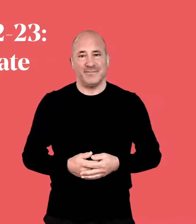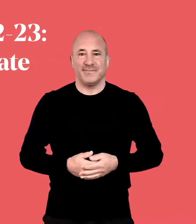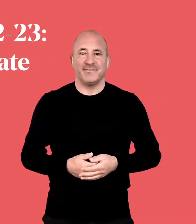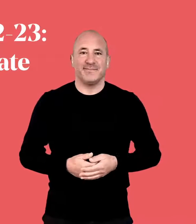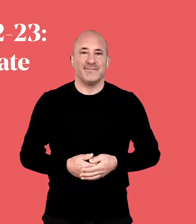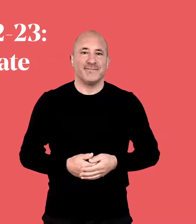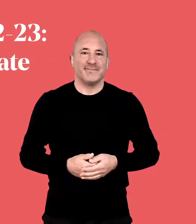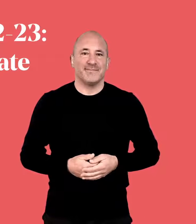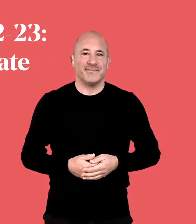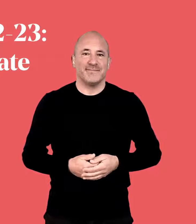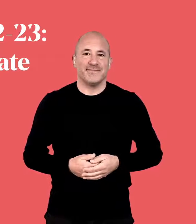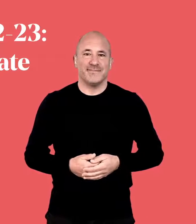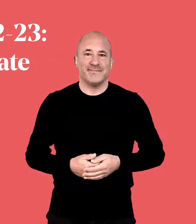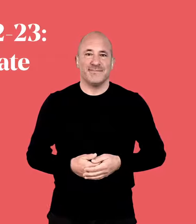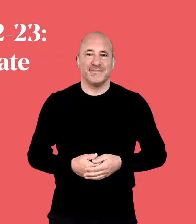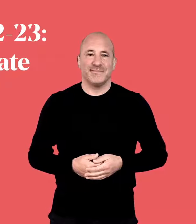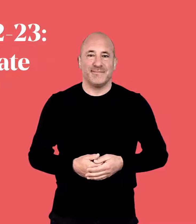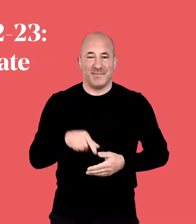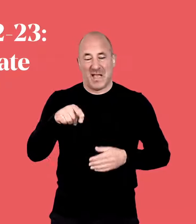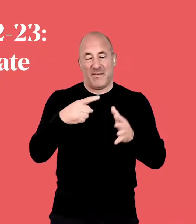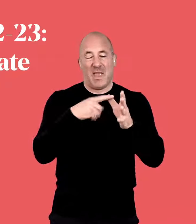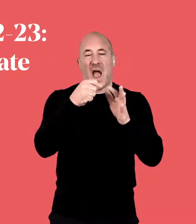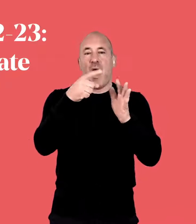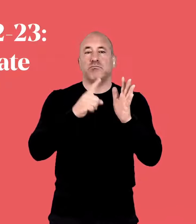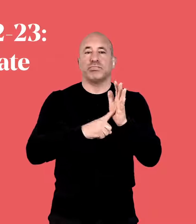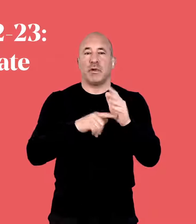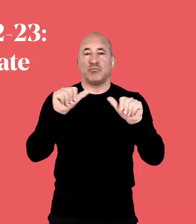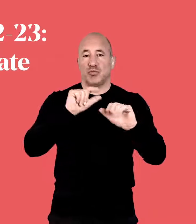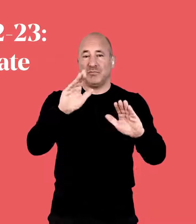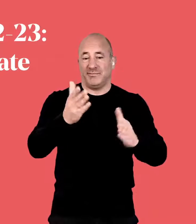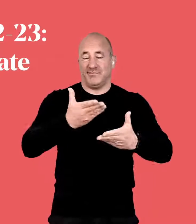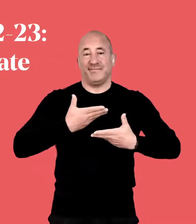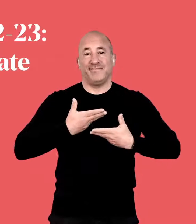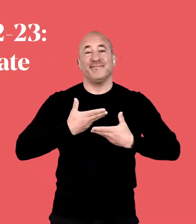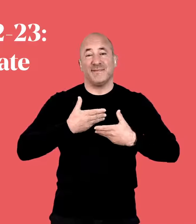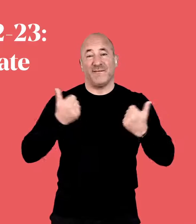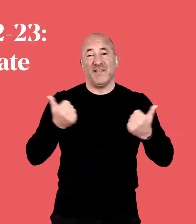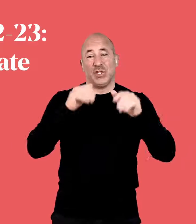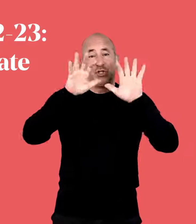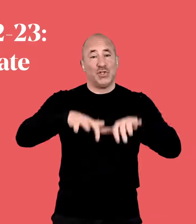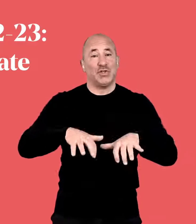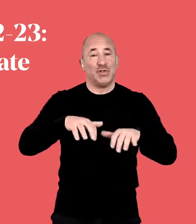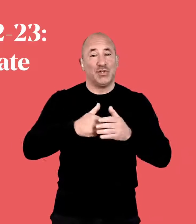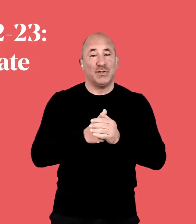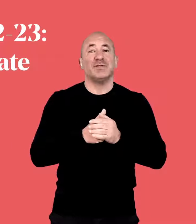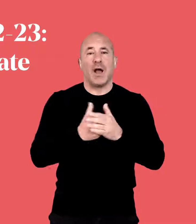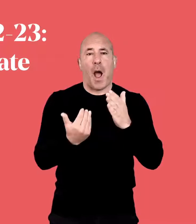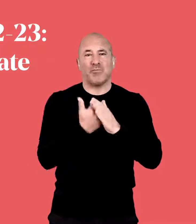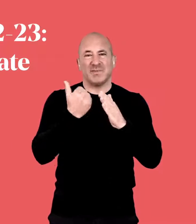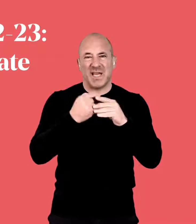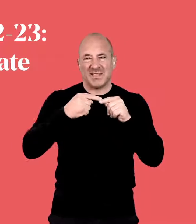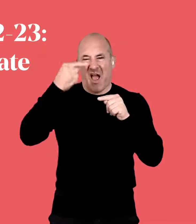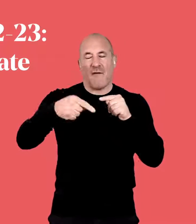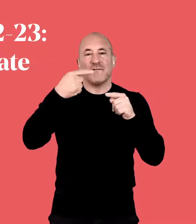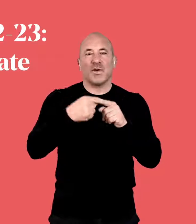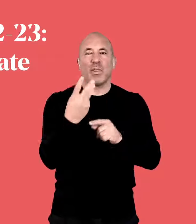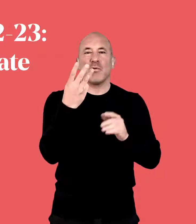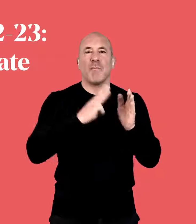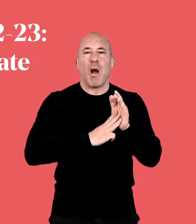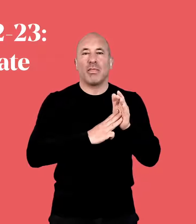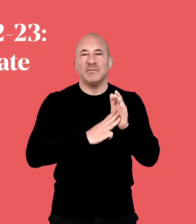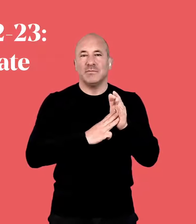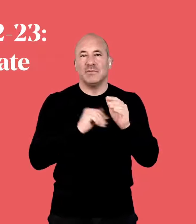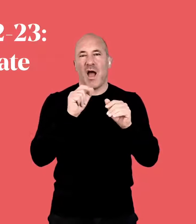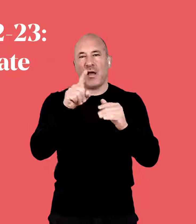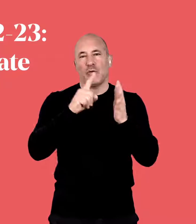requirement. You should supply a completed version in April and update this for each of the subsequent quarterly